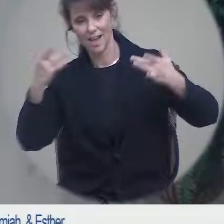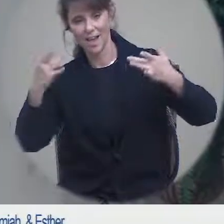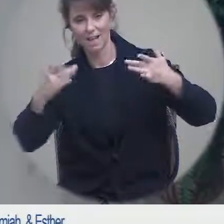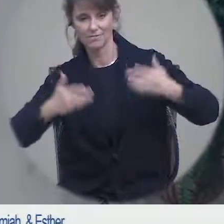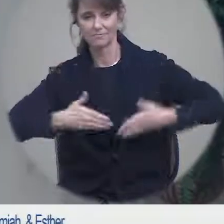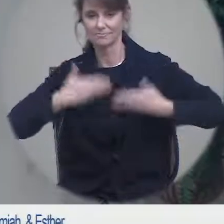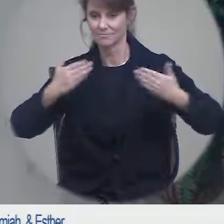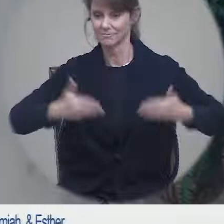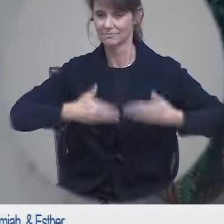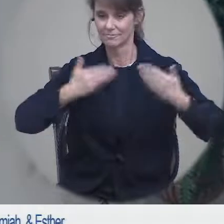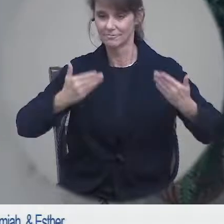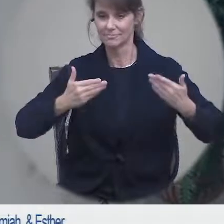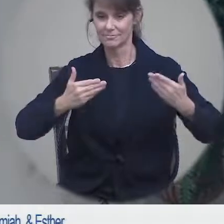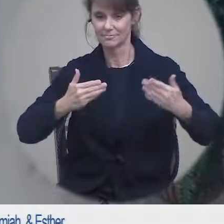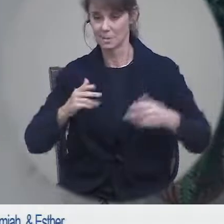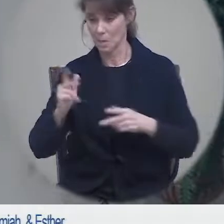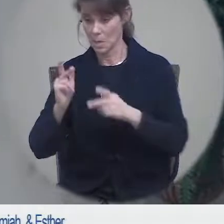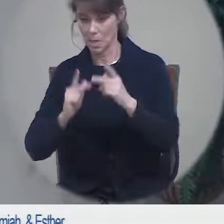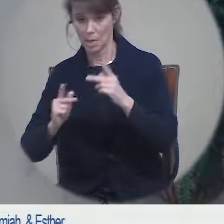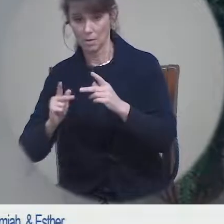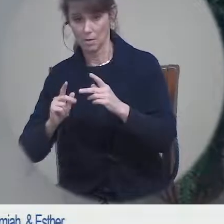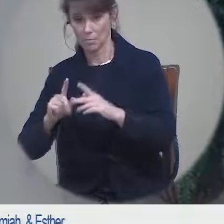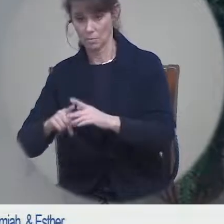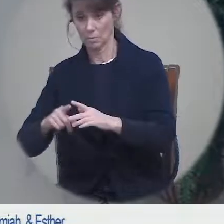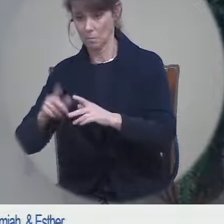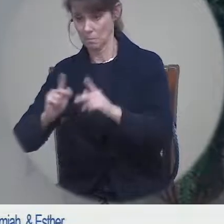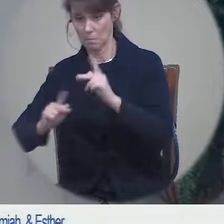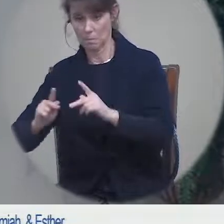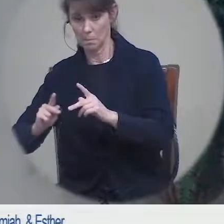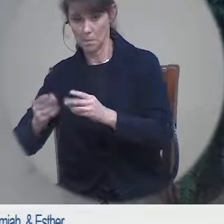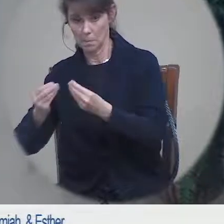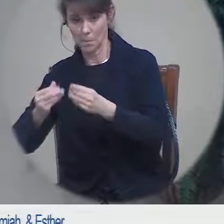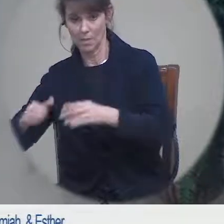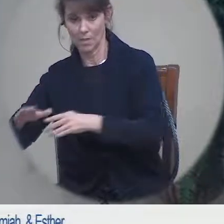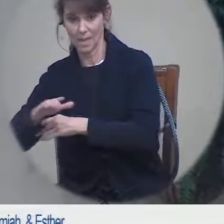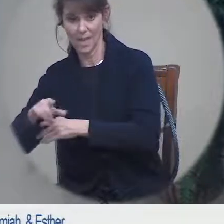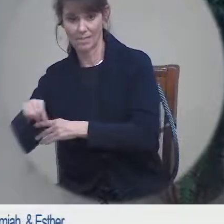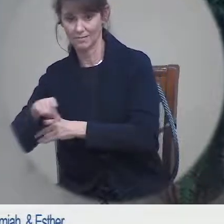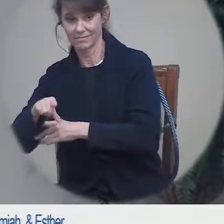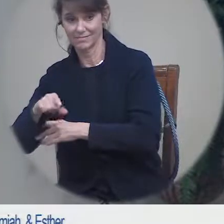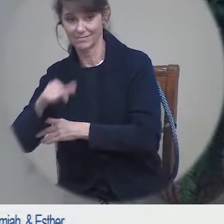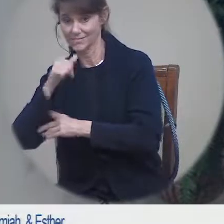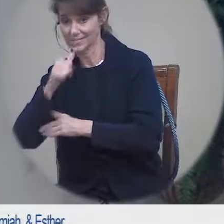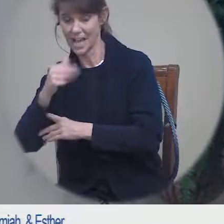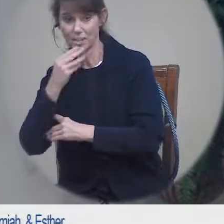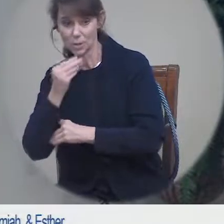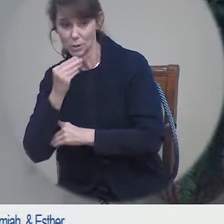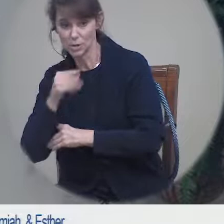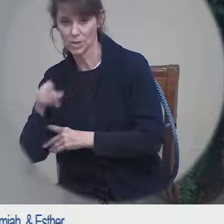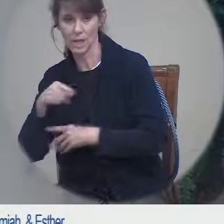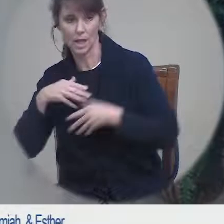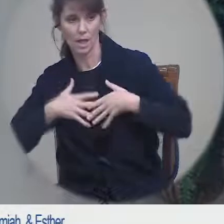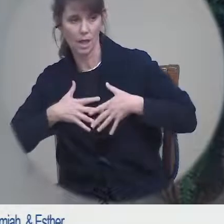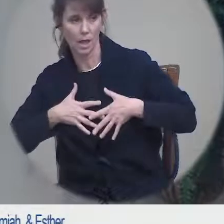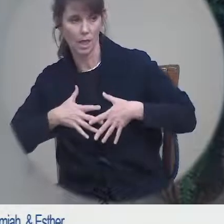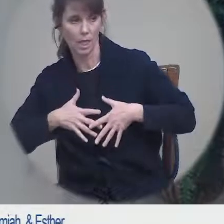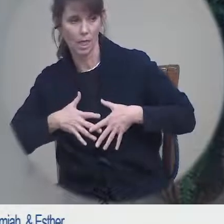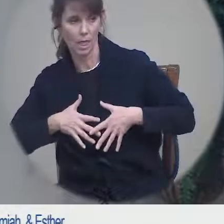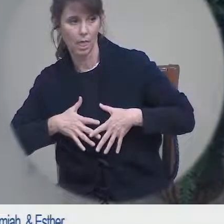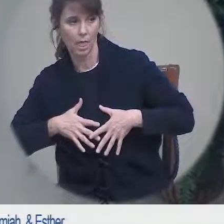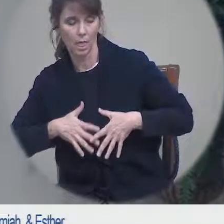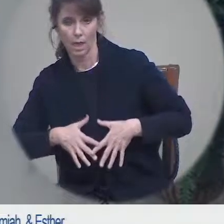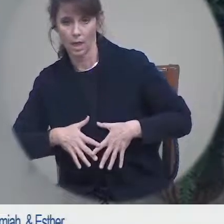But for the people of the land, what was it? It was dread. And that dread ultimately led some of them to become